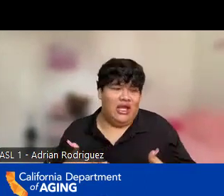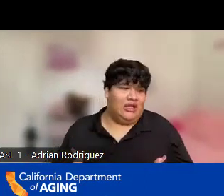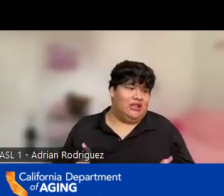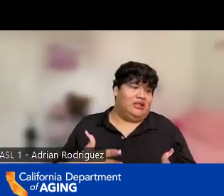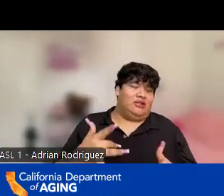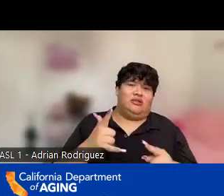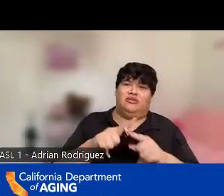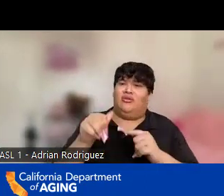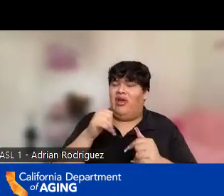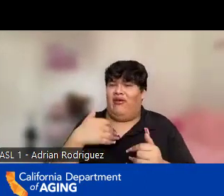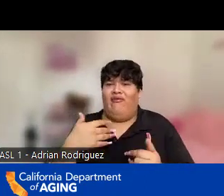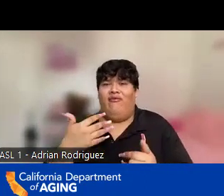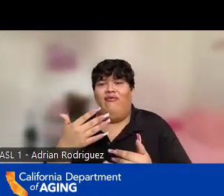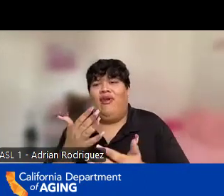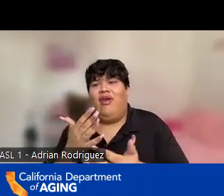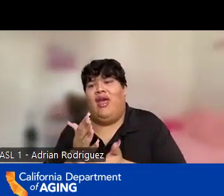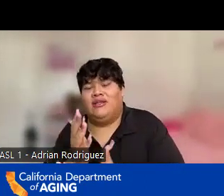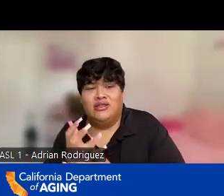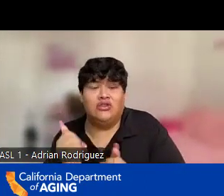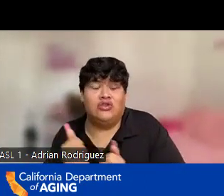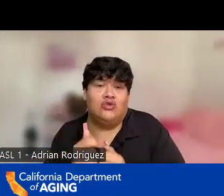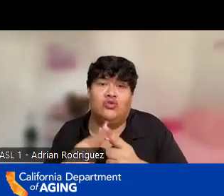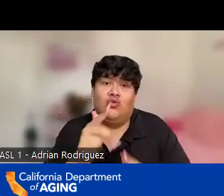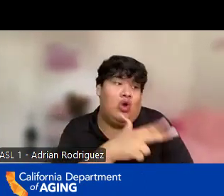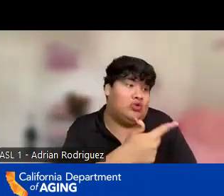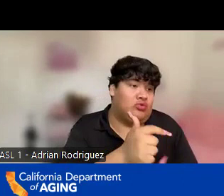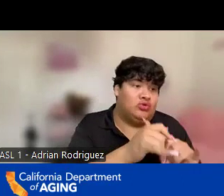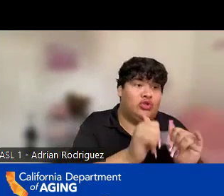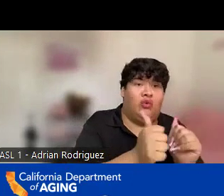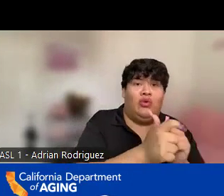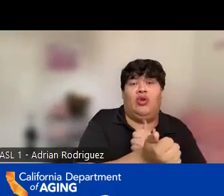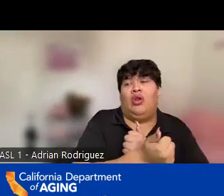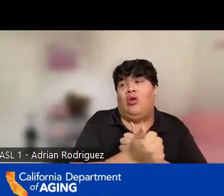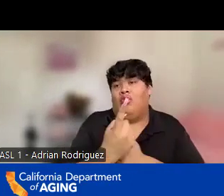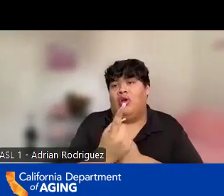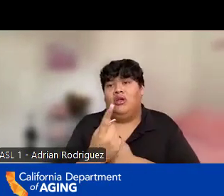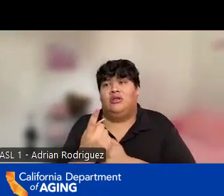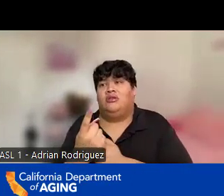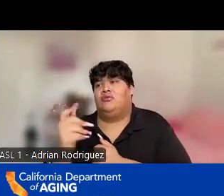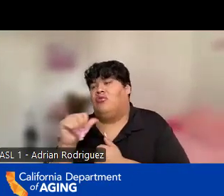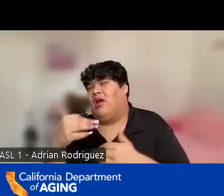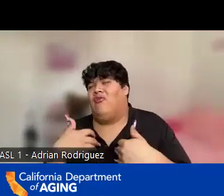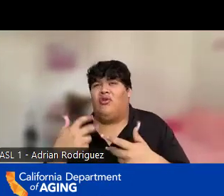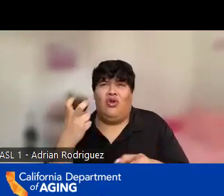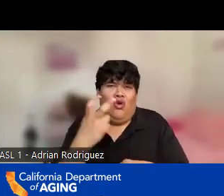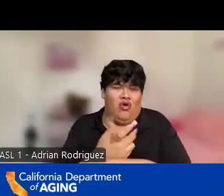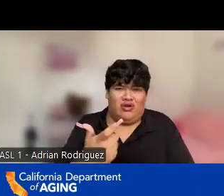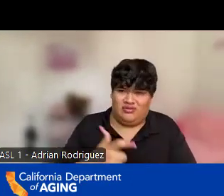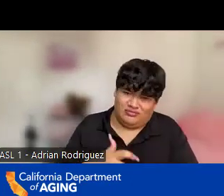They don't have access to the hospital to stay with their loved ones who are having these hard moments.